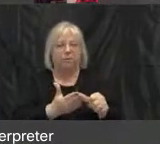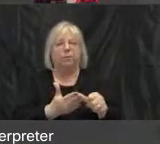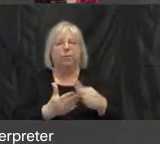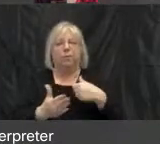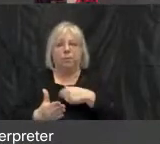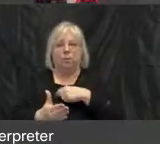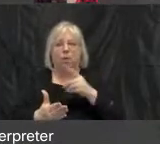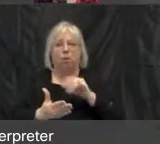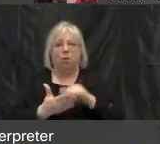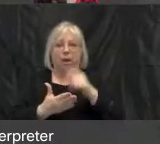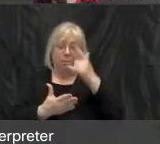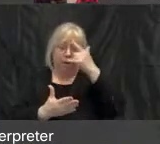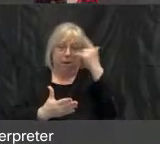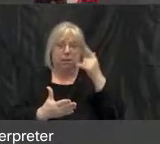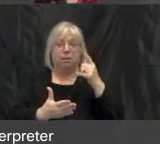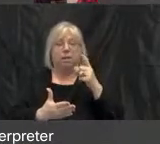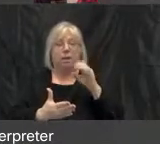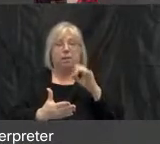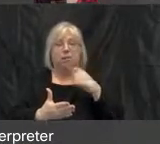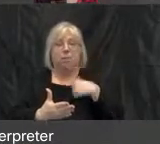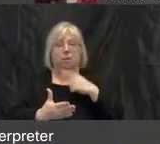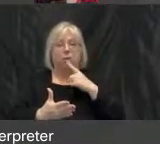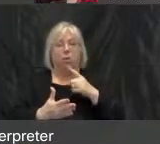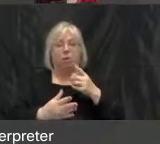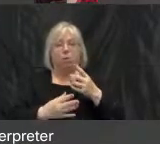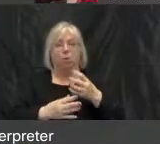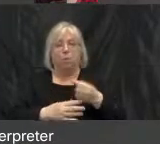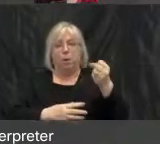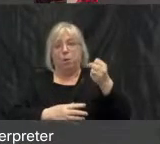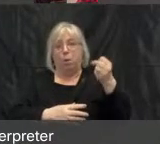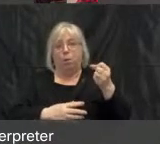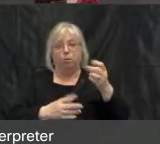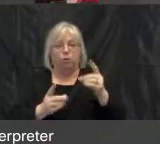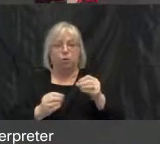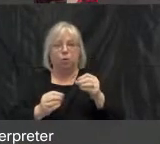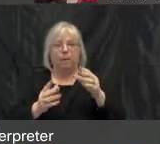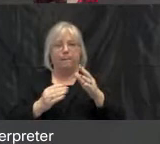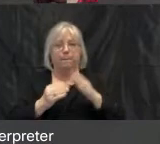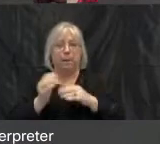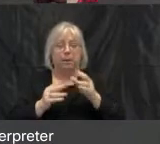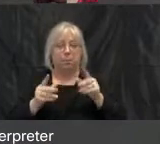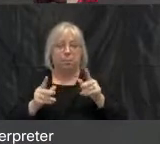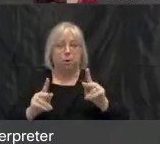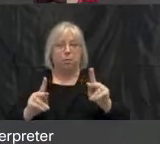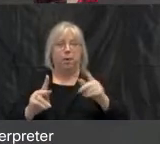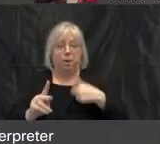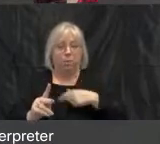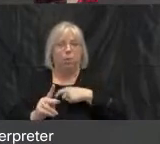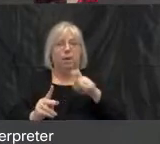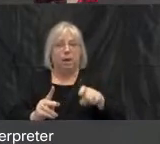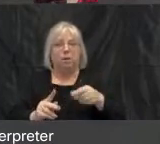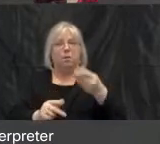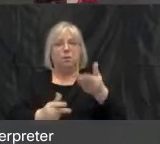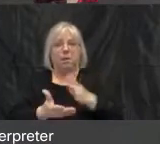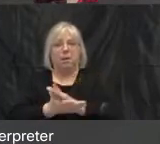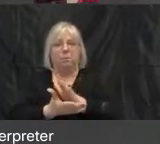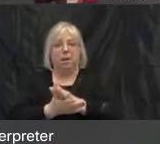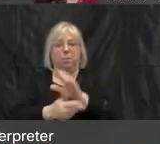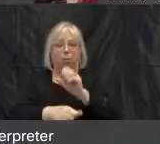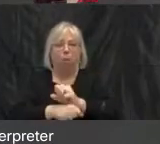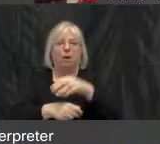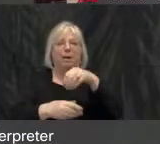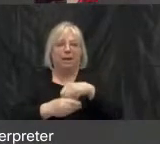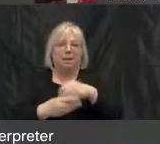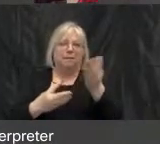We do that because if we're going to put on hold or do a building permit, we do need to put paperwork in the file